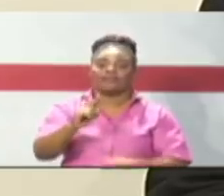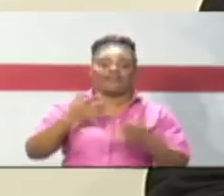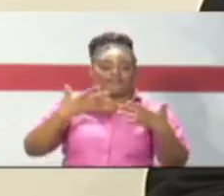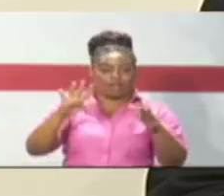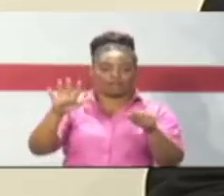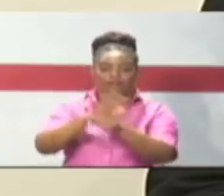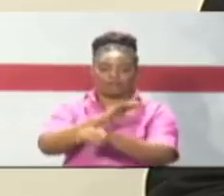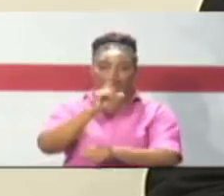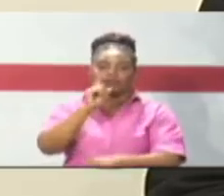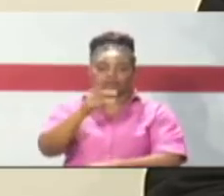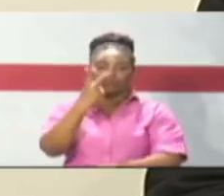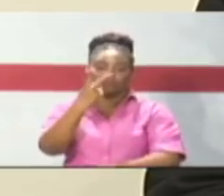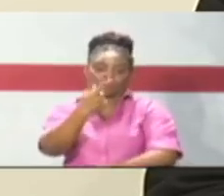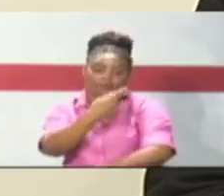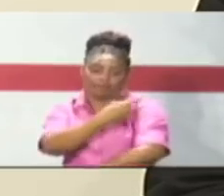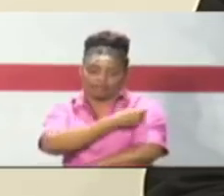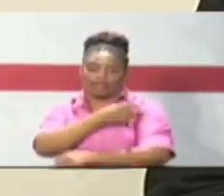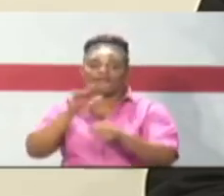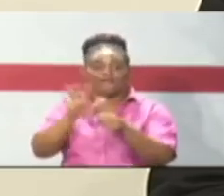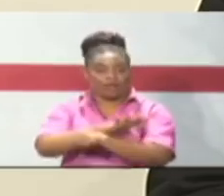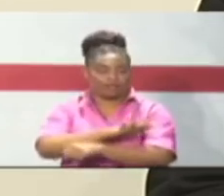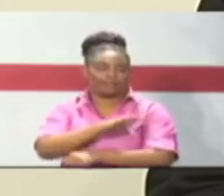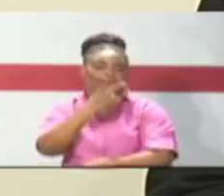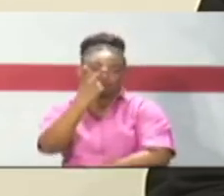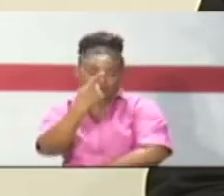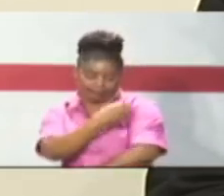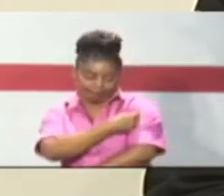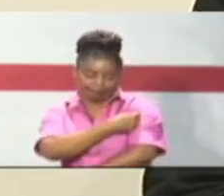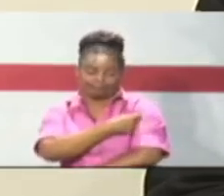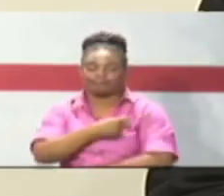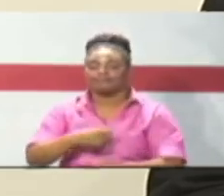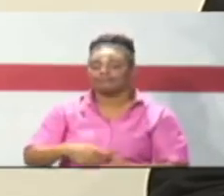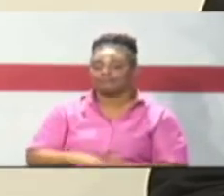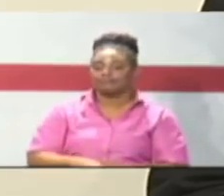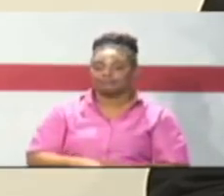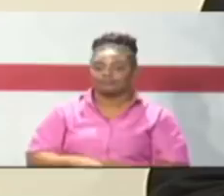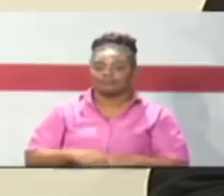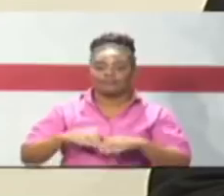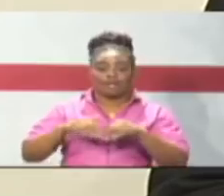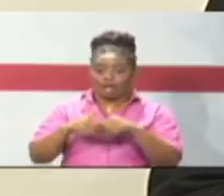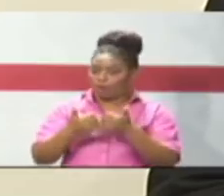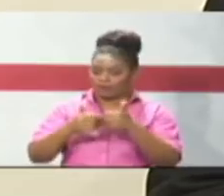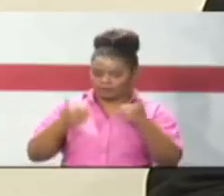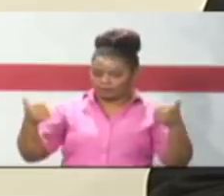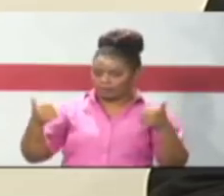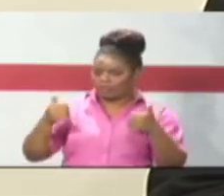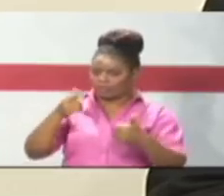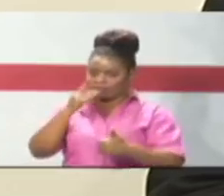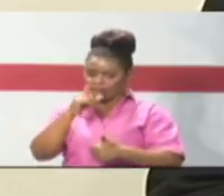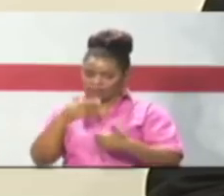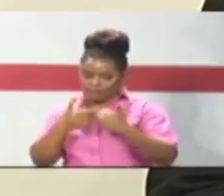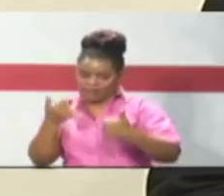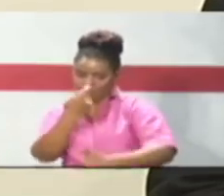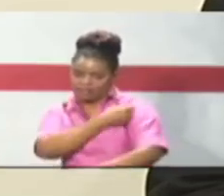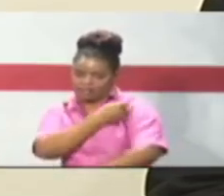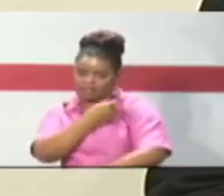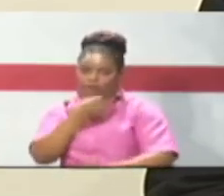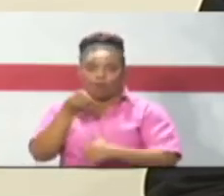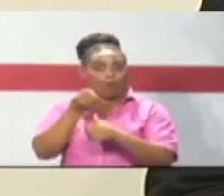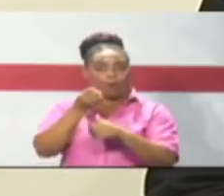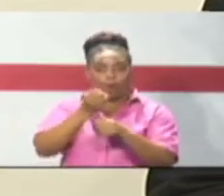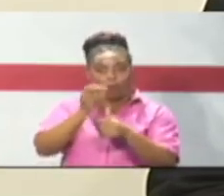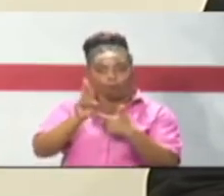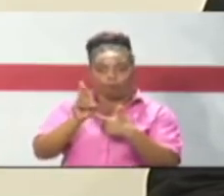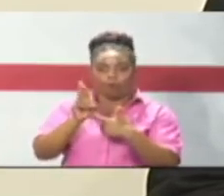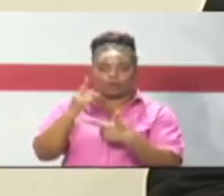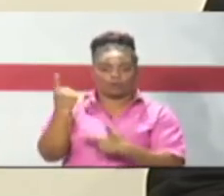this time. So the difference between the fully vaccinated and those who received just one dose of a two-dose regimen would